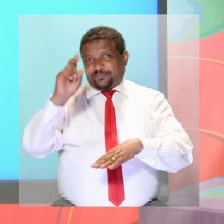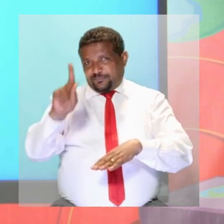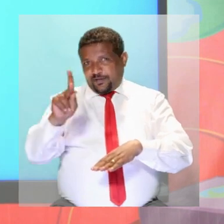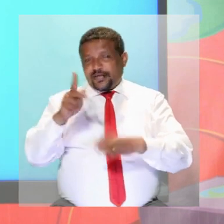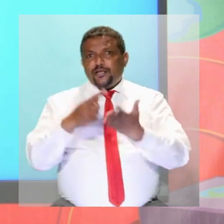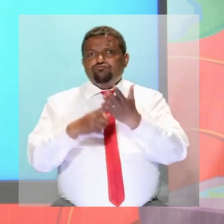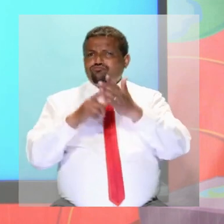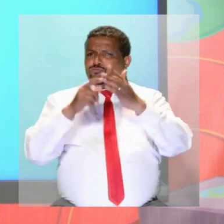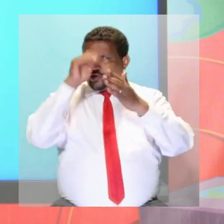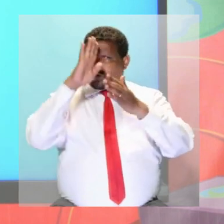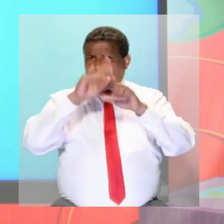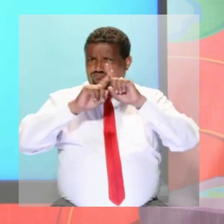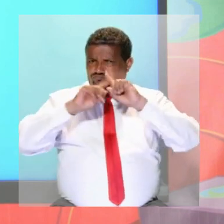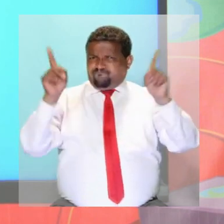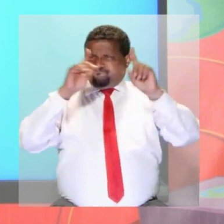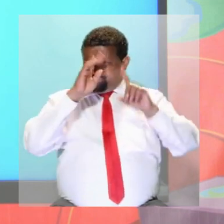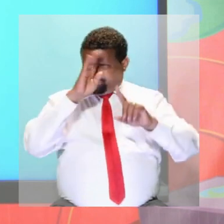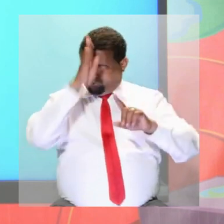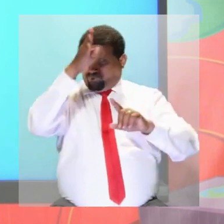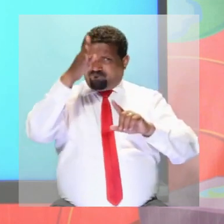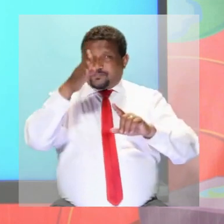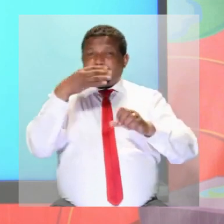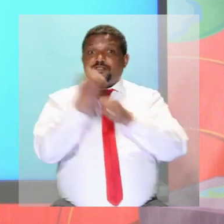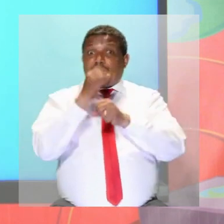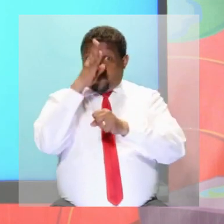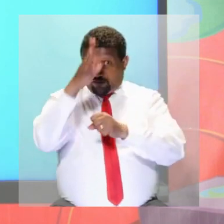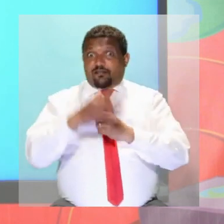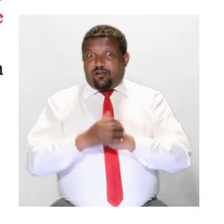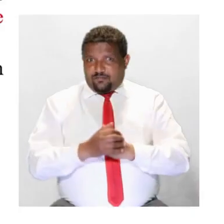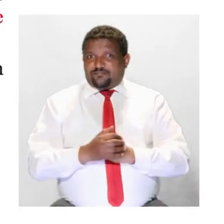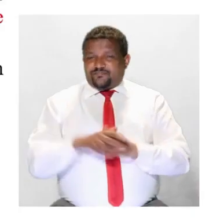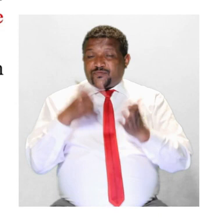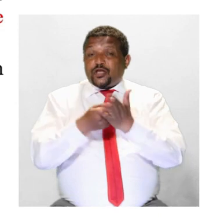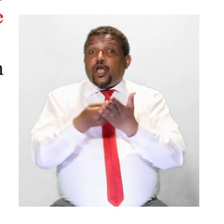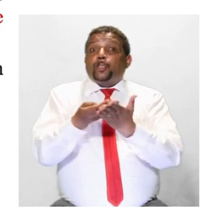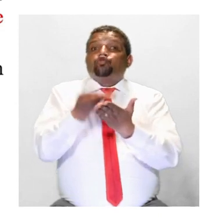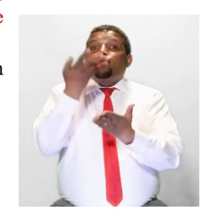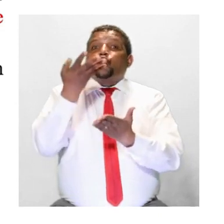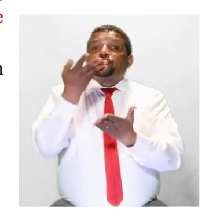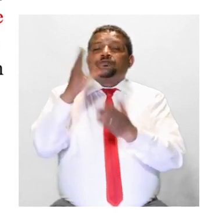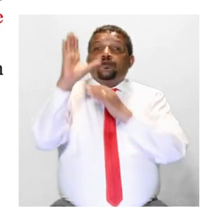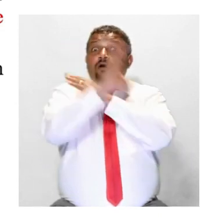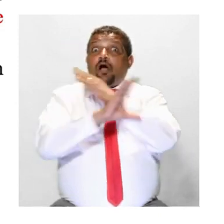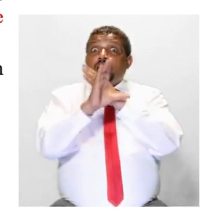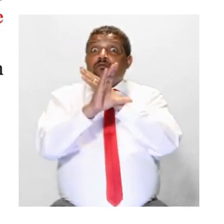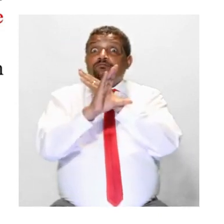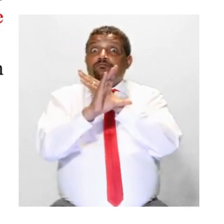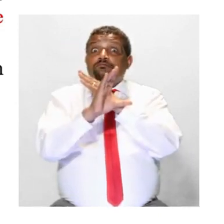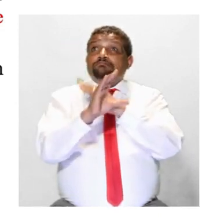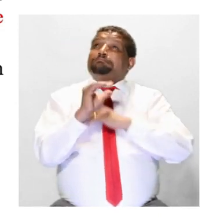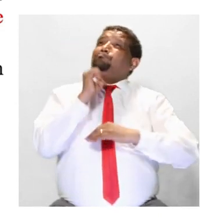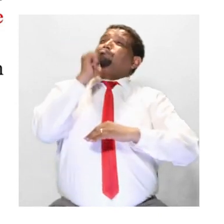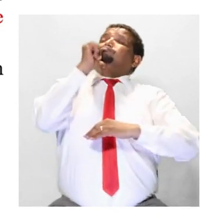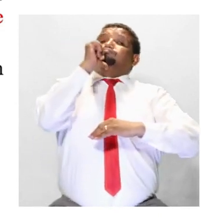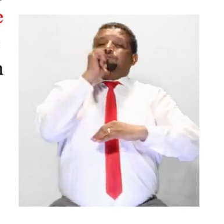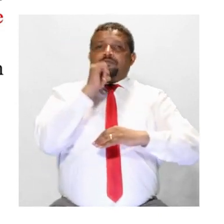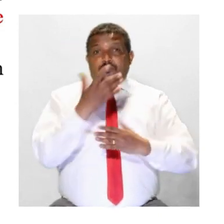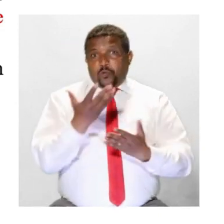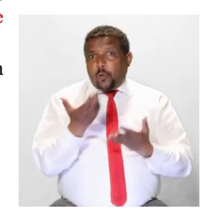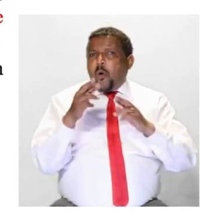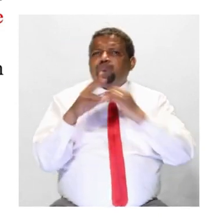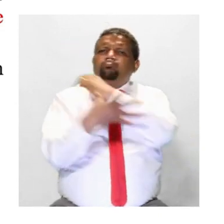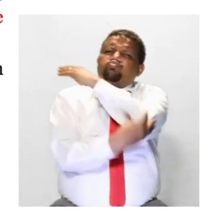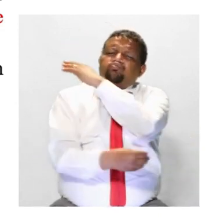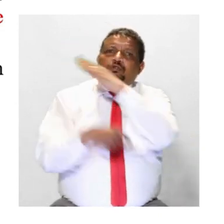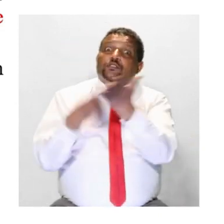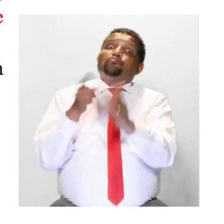human mind to create something new. This is the resource what makes countries either rich or